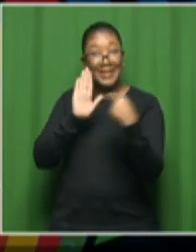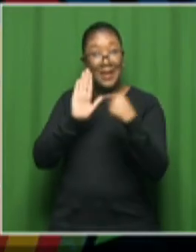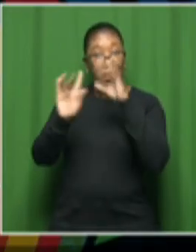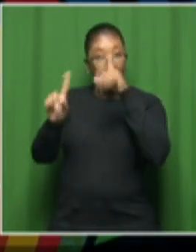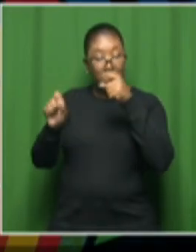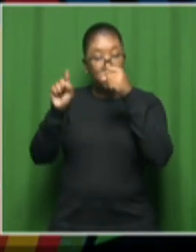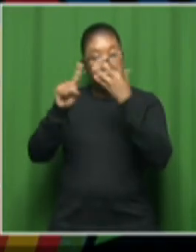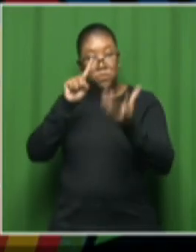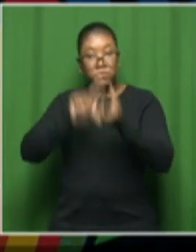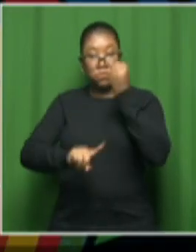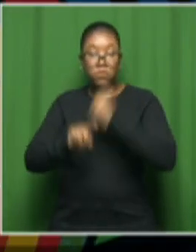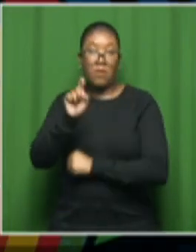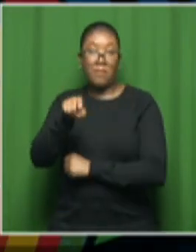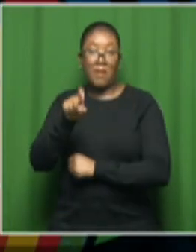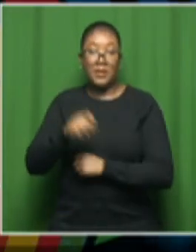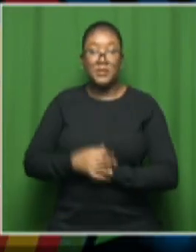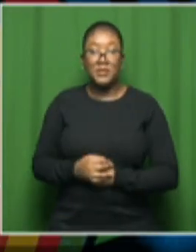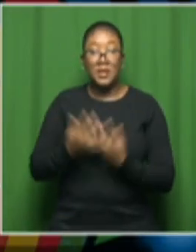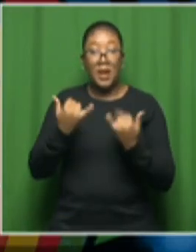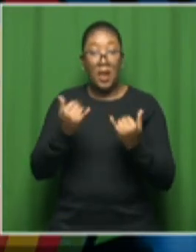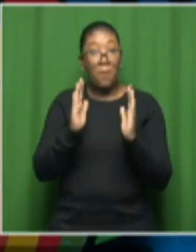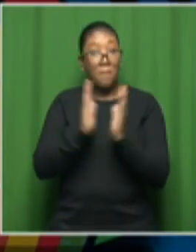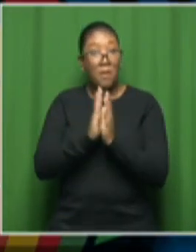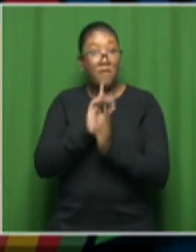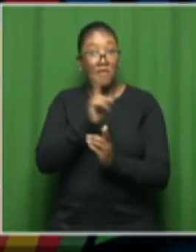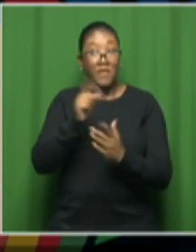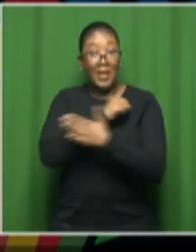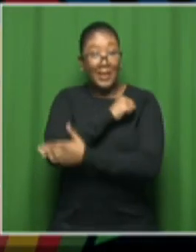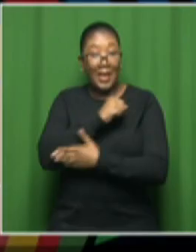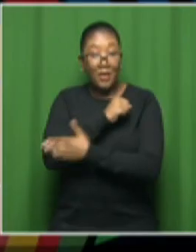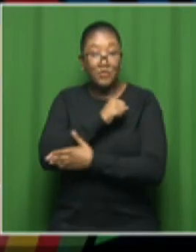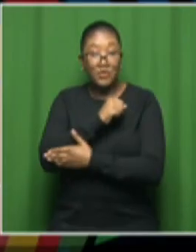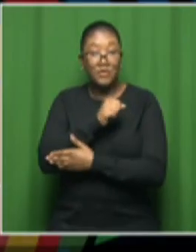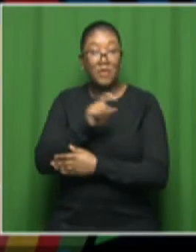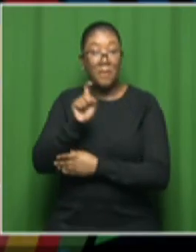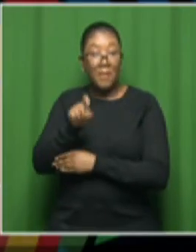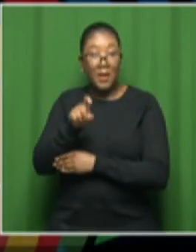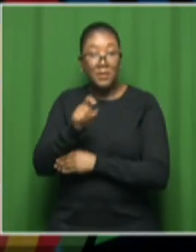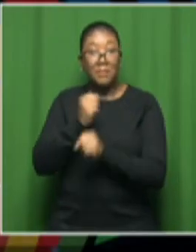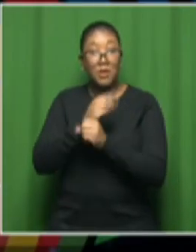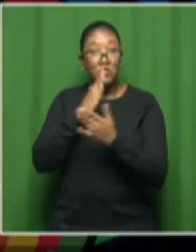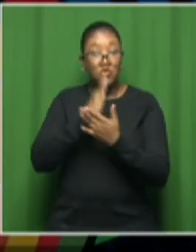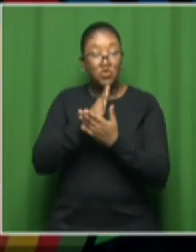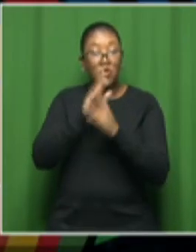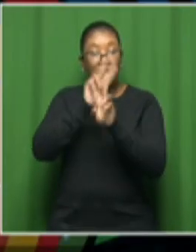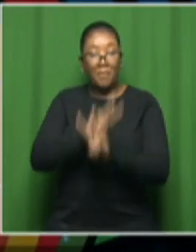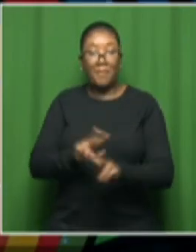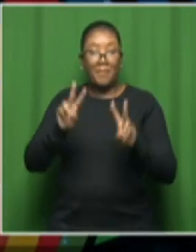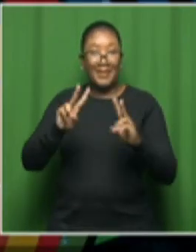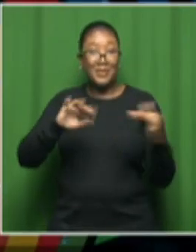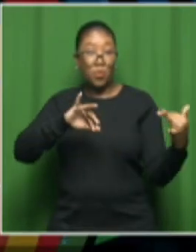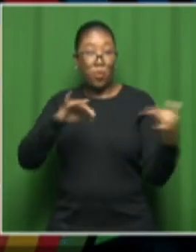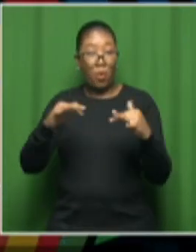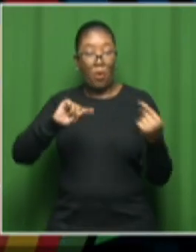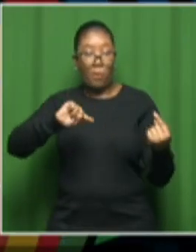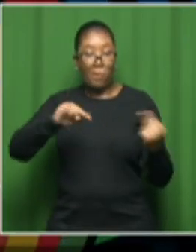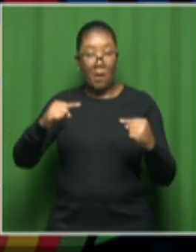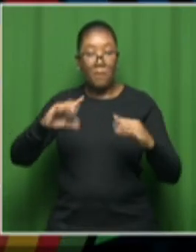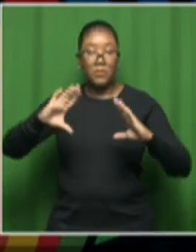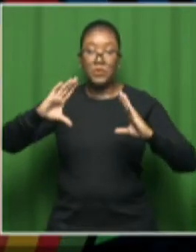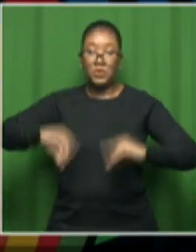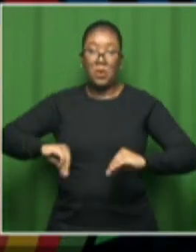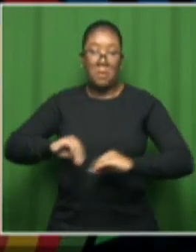in the SDGs, calling on all states to refrain from the threat or use of force, expressing unity in calls for ceasefires